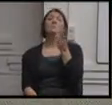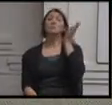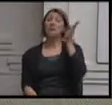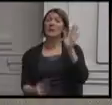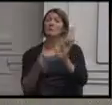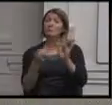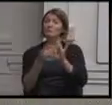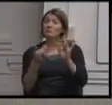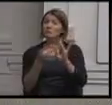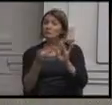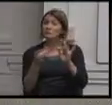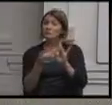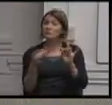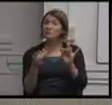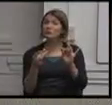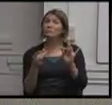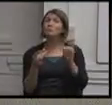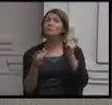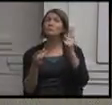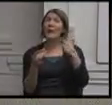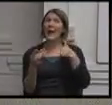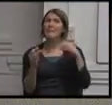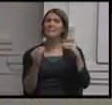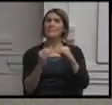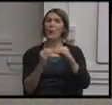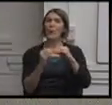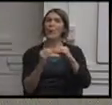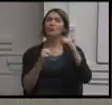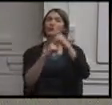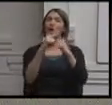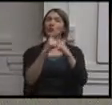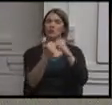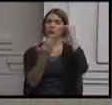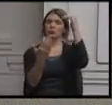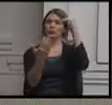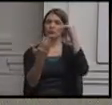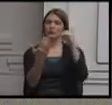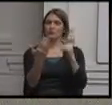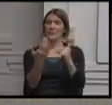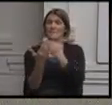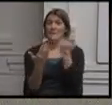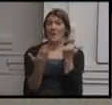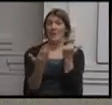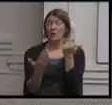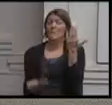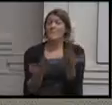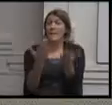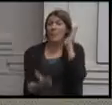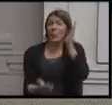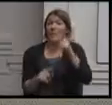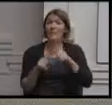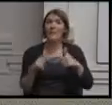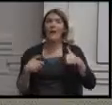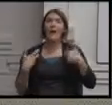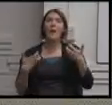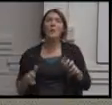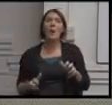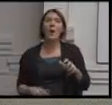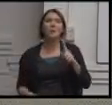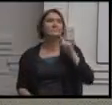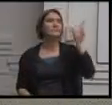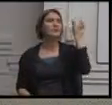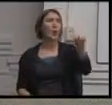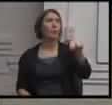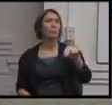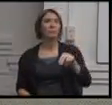little more formed than he has proposed. But I don't want to just